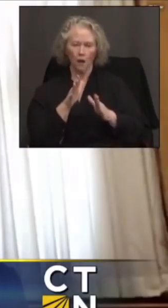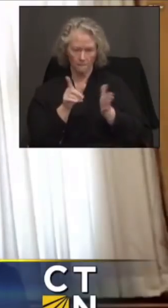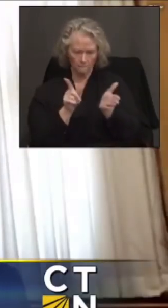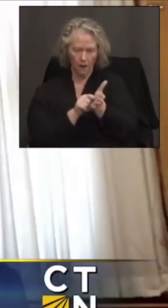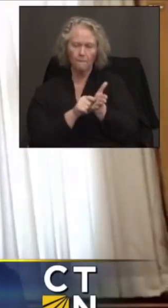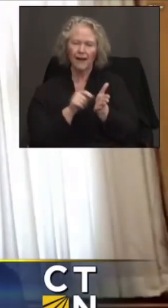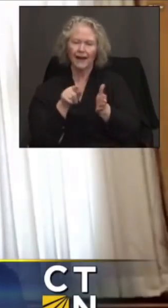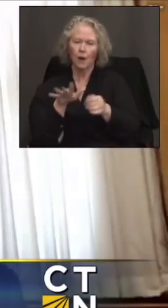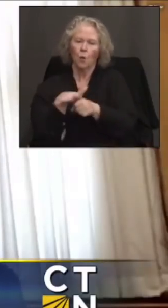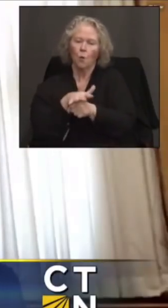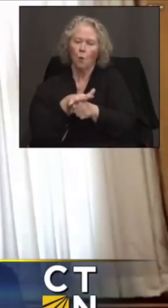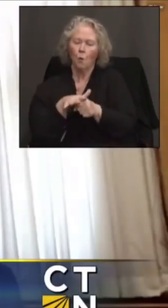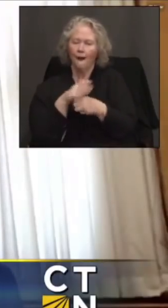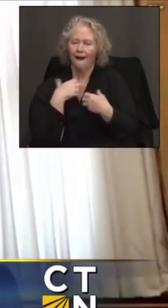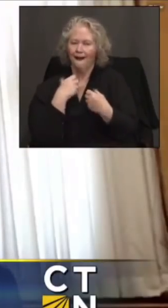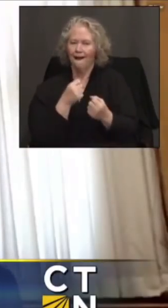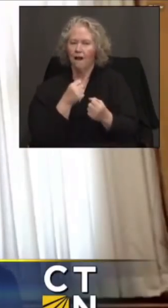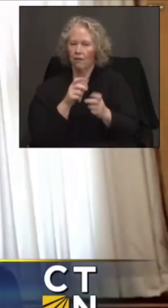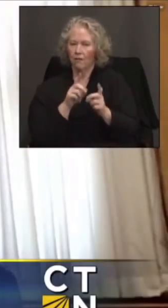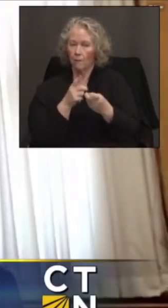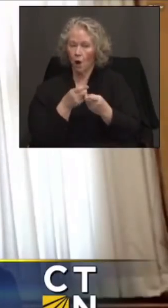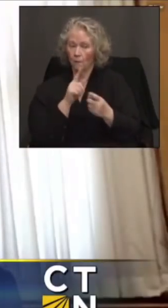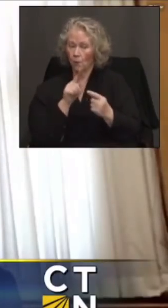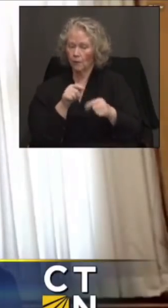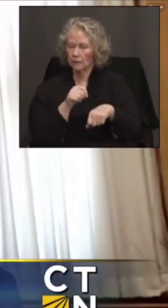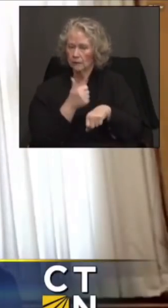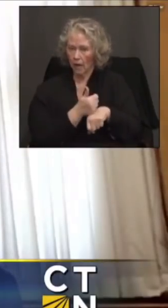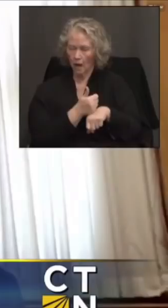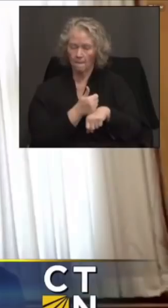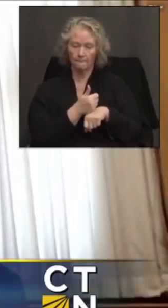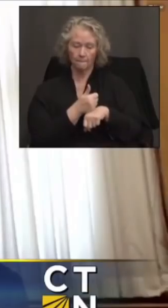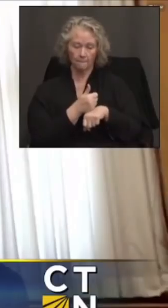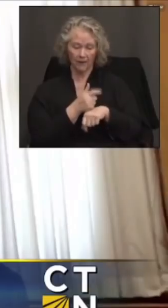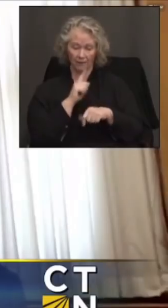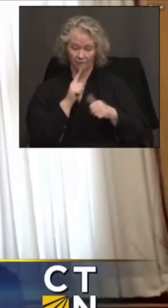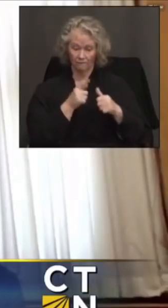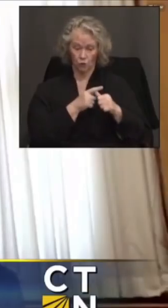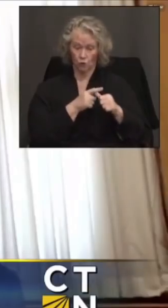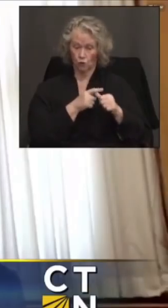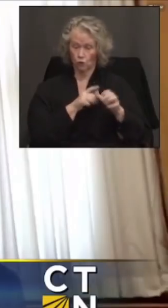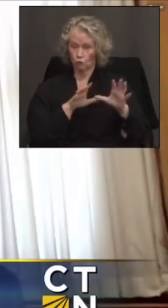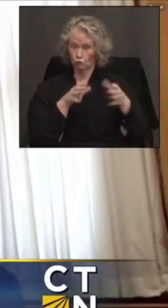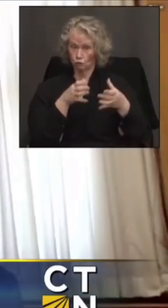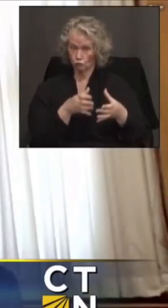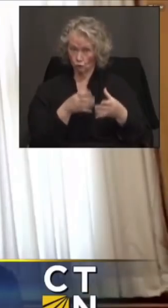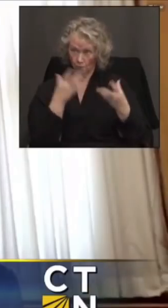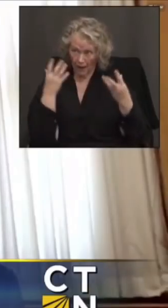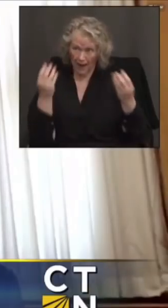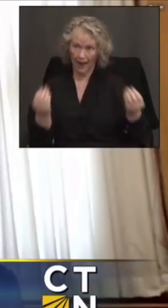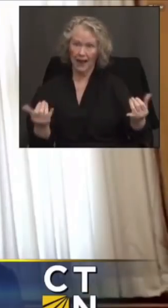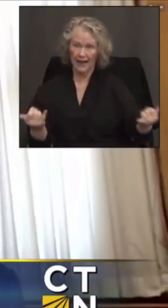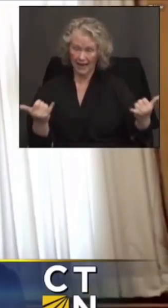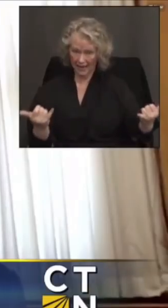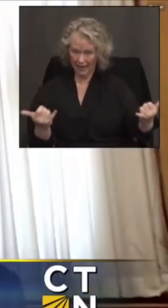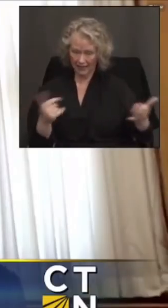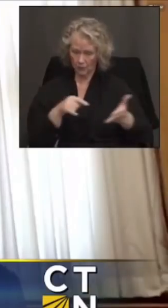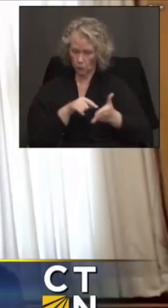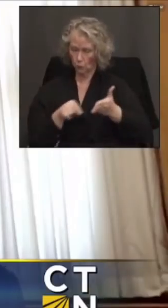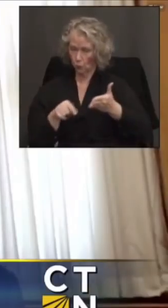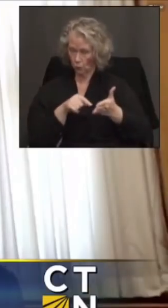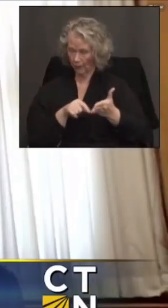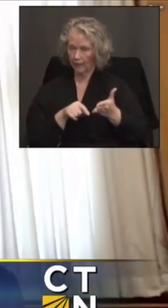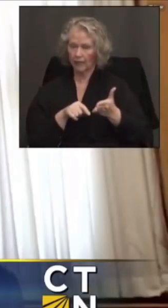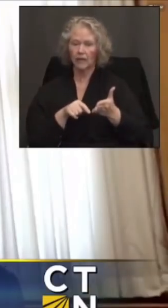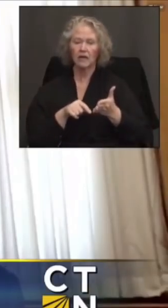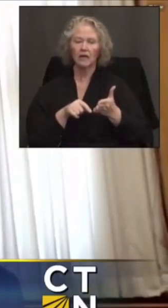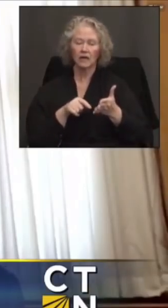local health departments as those schedules are finalized. So we've got our first group of the vans out in the field today, this week,